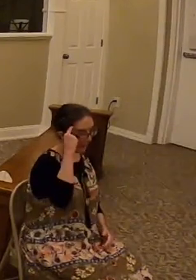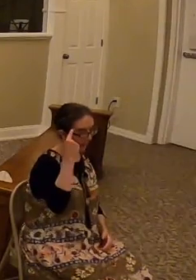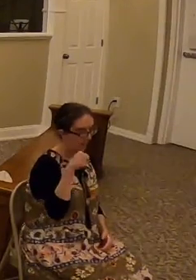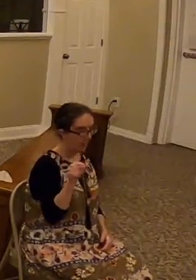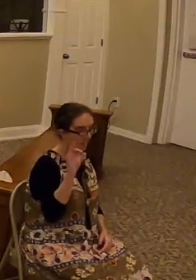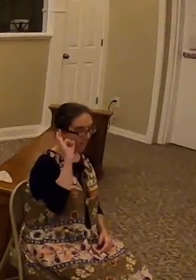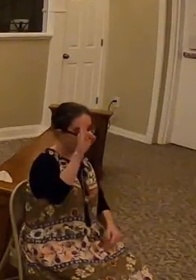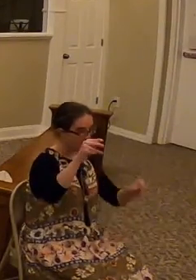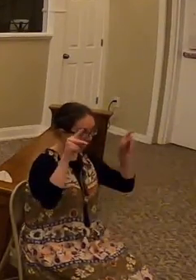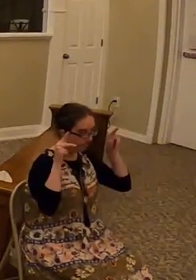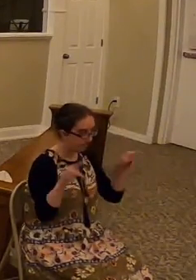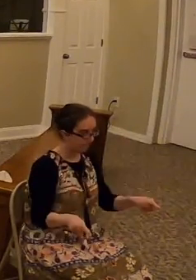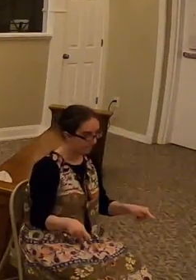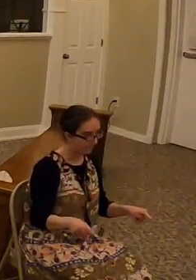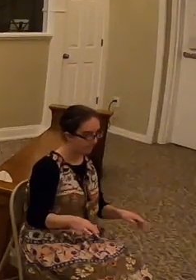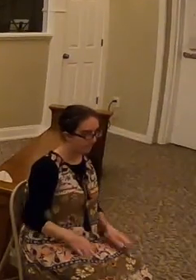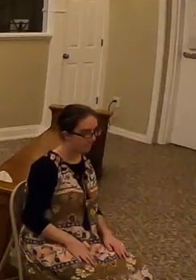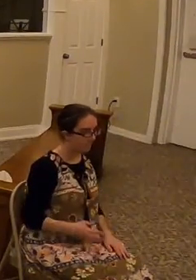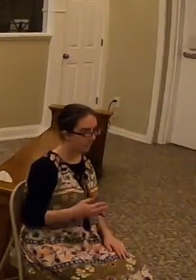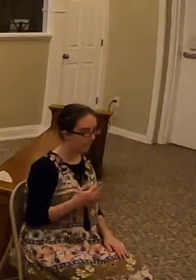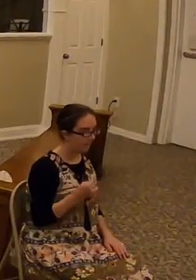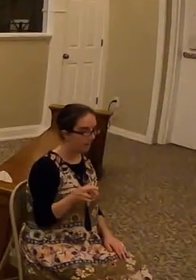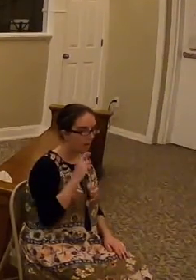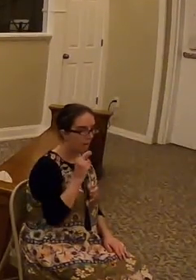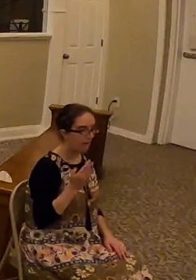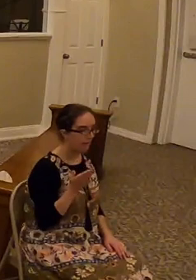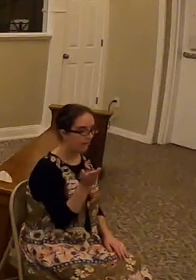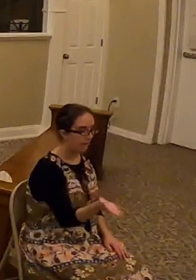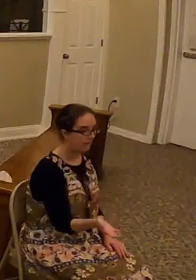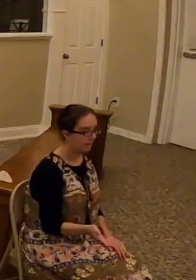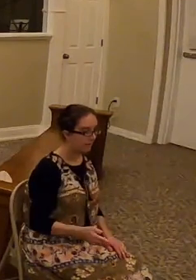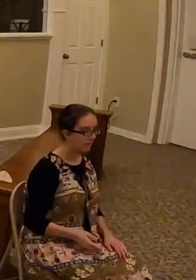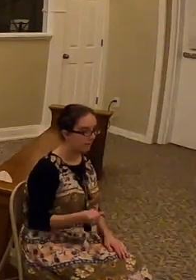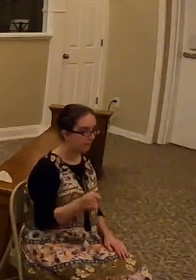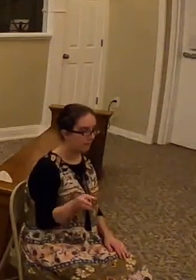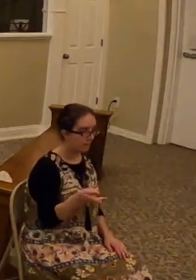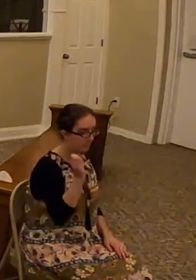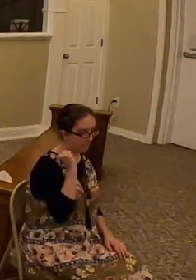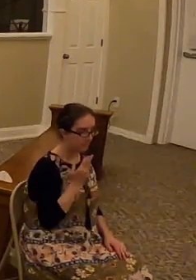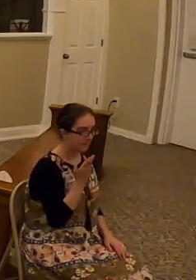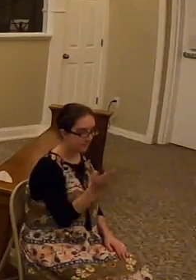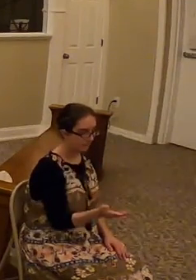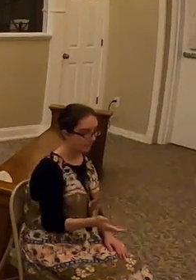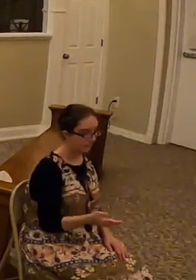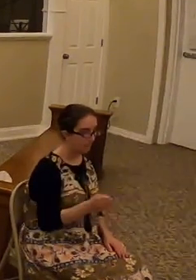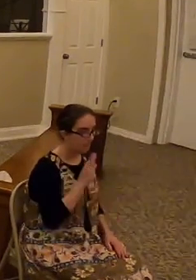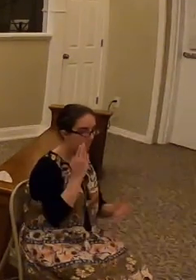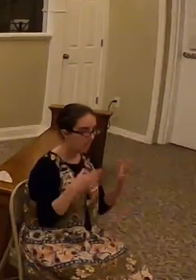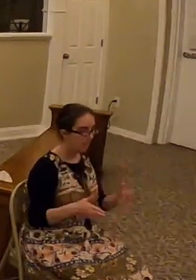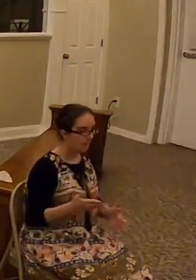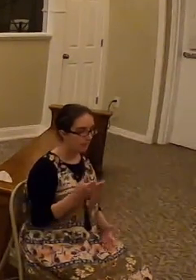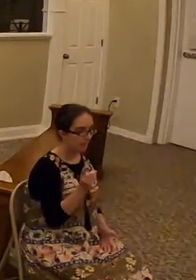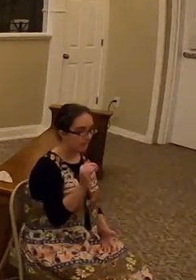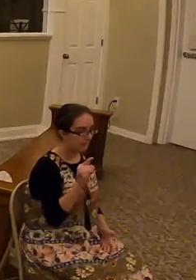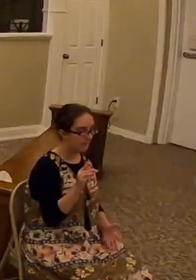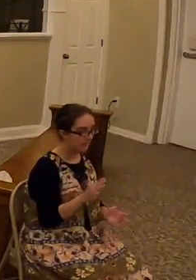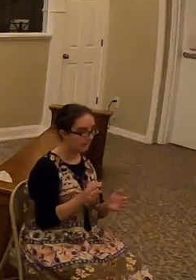pastor. But they're there. Amen. They were there. Hallelujah. Been there, done that, got the